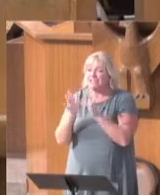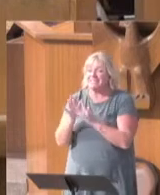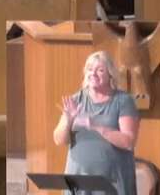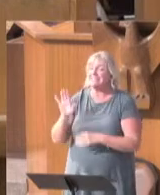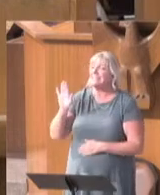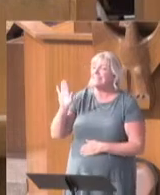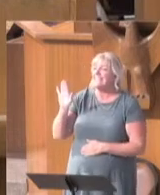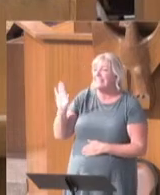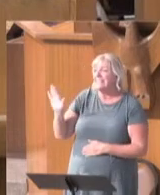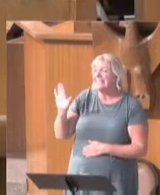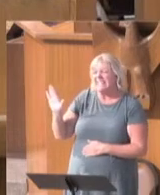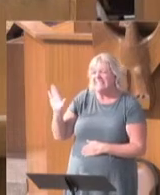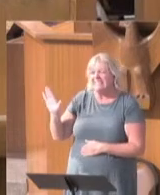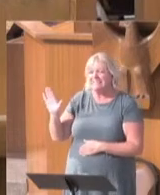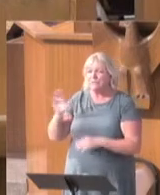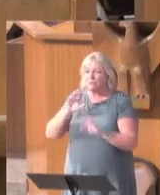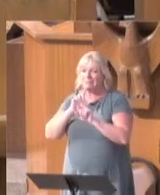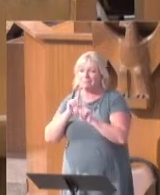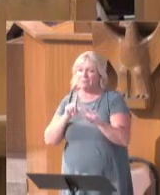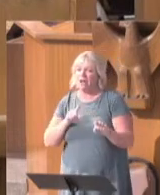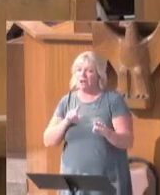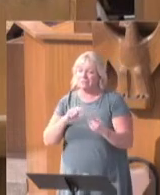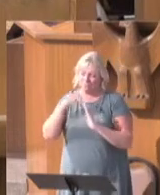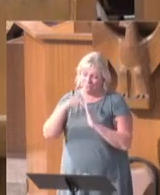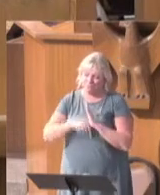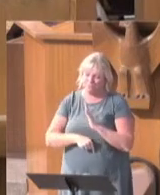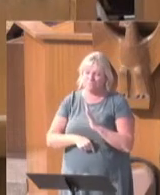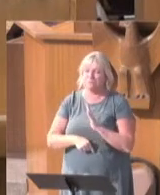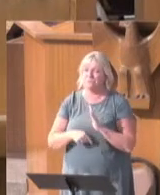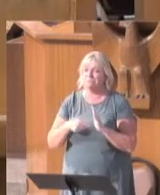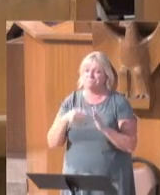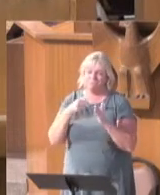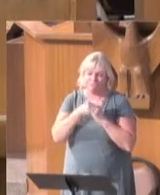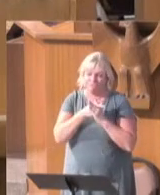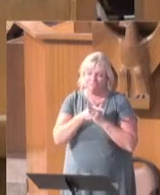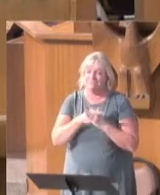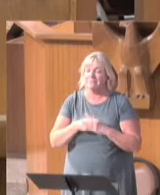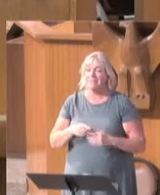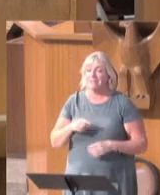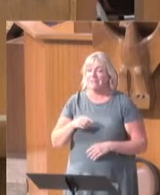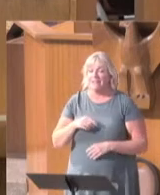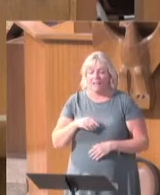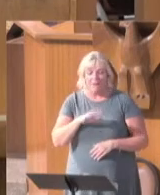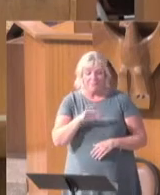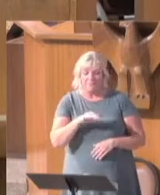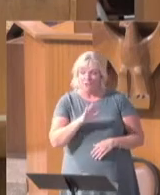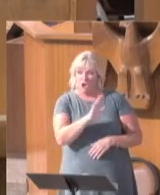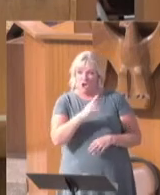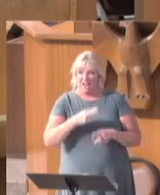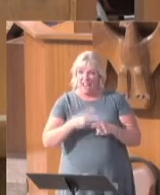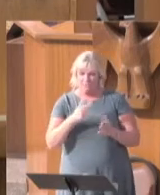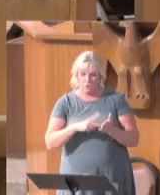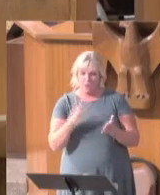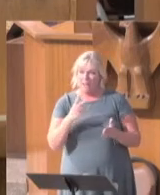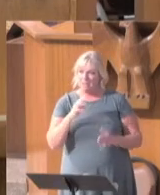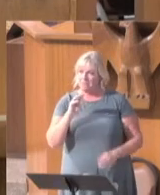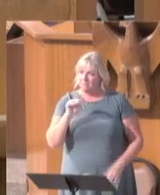a profound divine response to Martha's anxiety. He says her name twice,